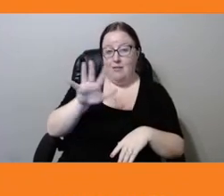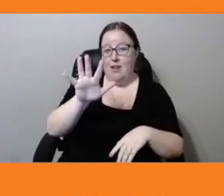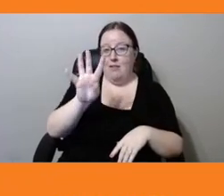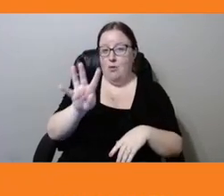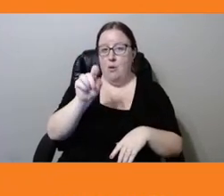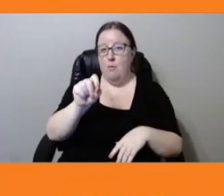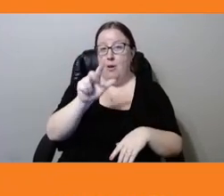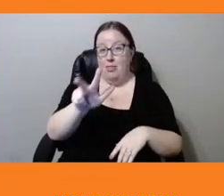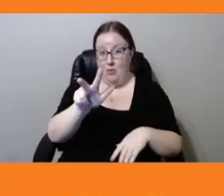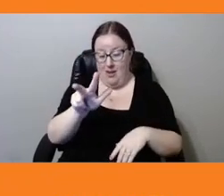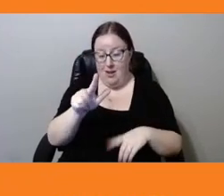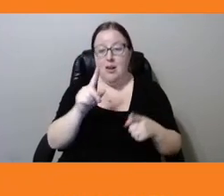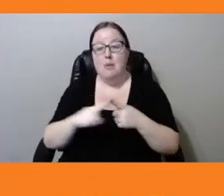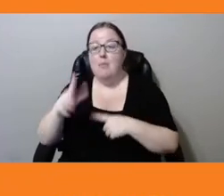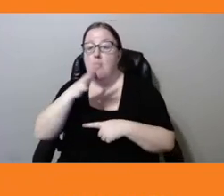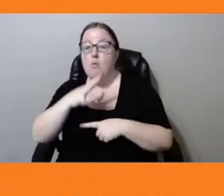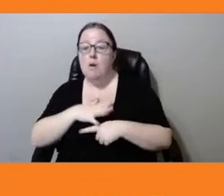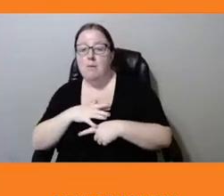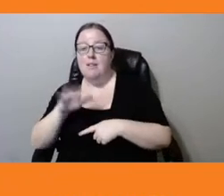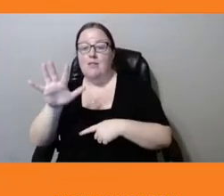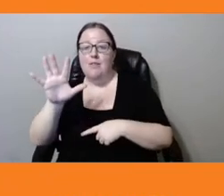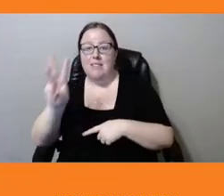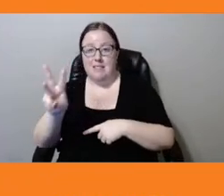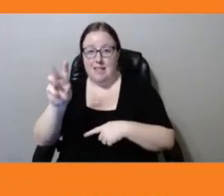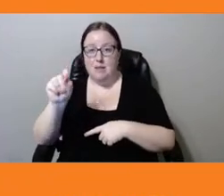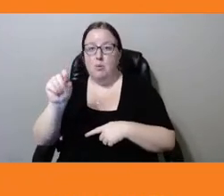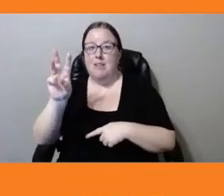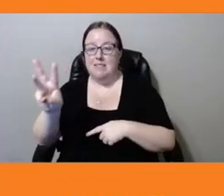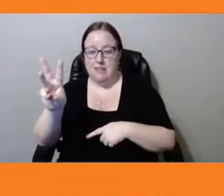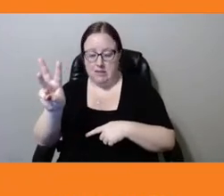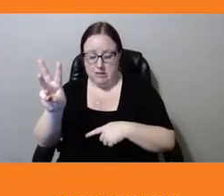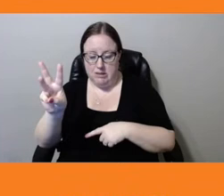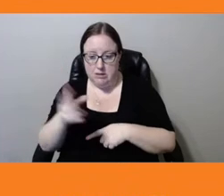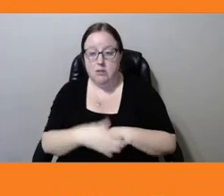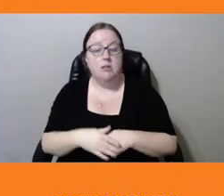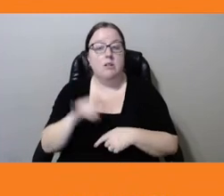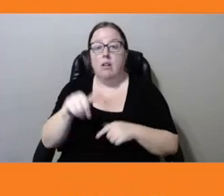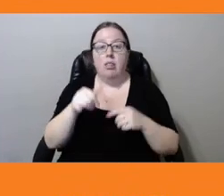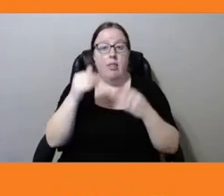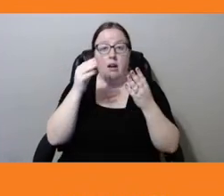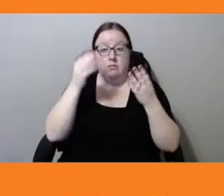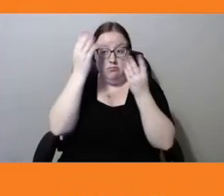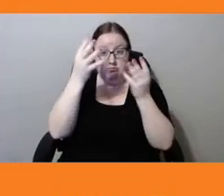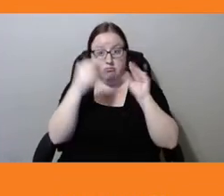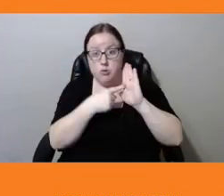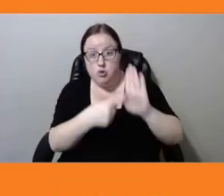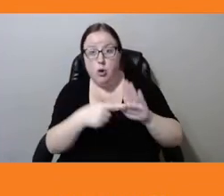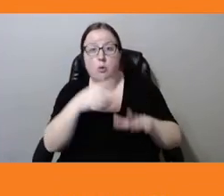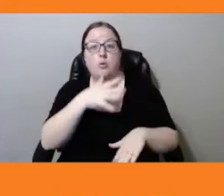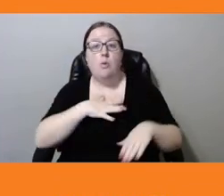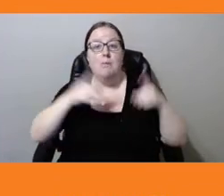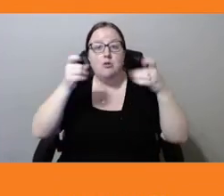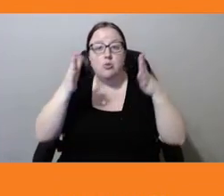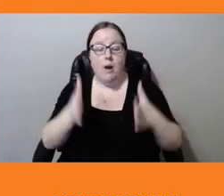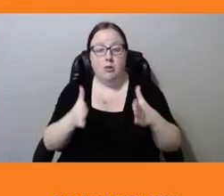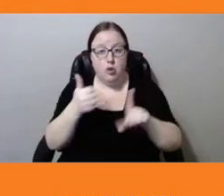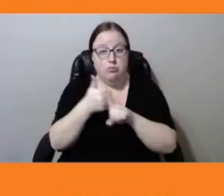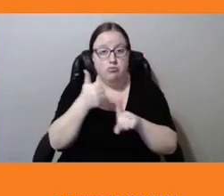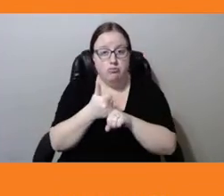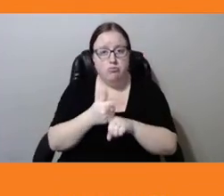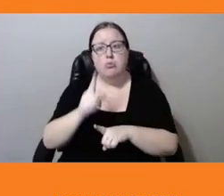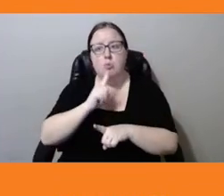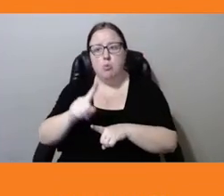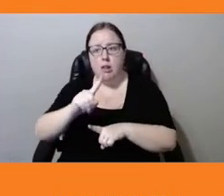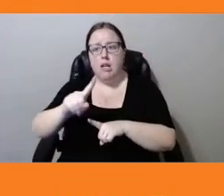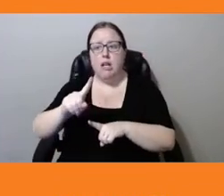54.3 points, whereas for women directors, it was 56.6. What this data tells us is that women directors, in fact, create films